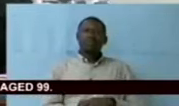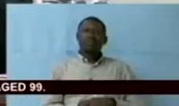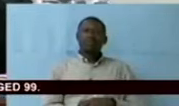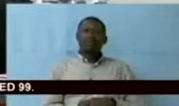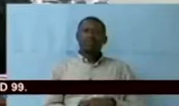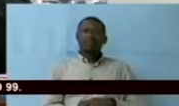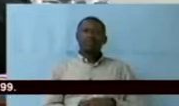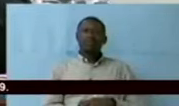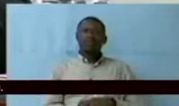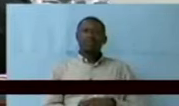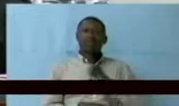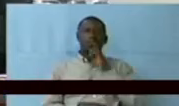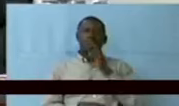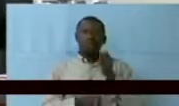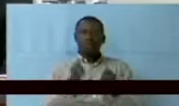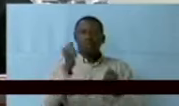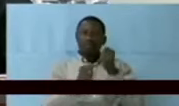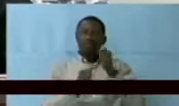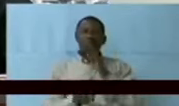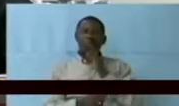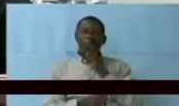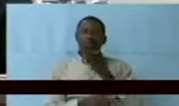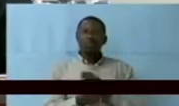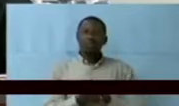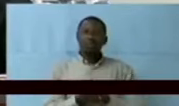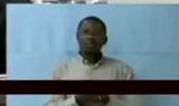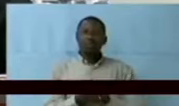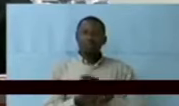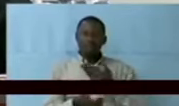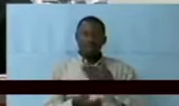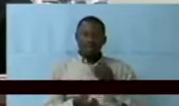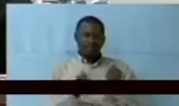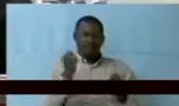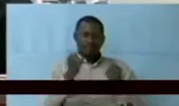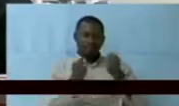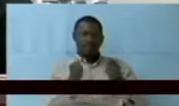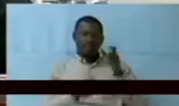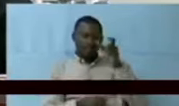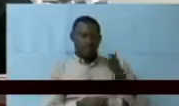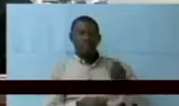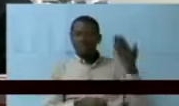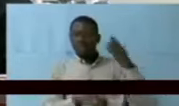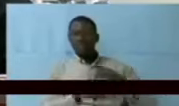just had. Who was driving? I had a driver then.